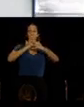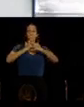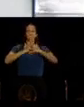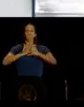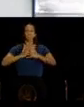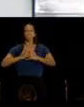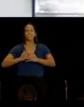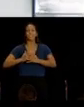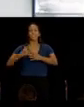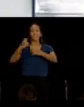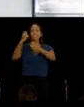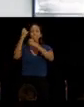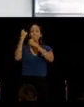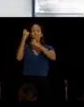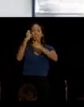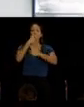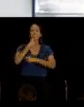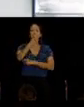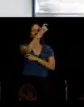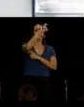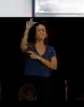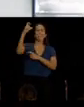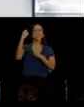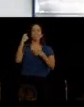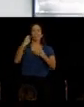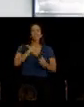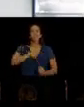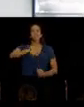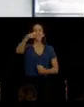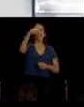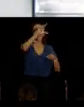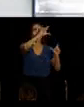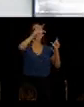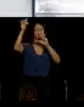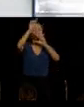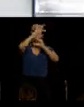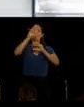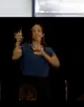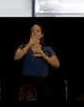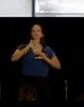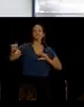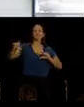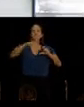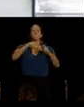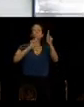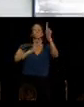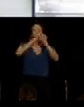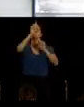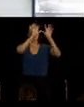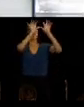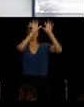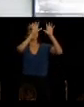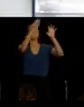gleaming, whose broad stripes and bright